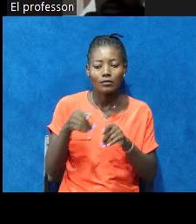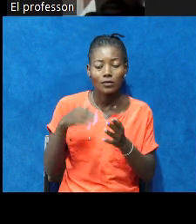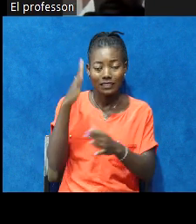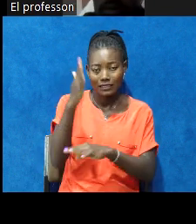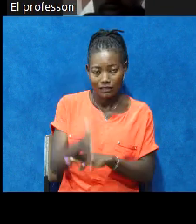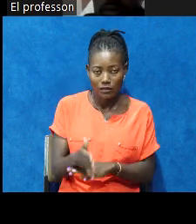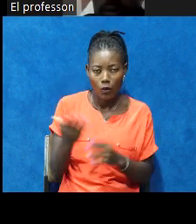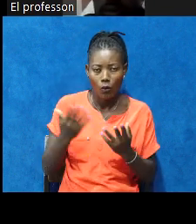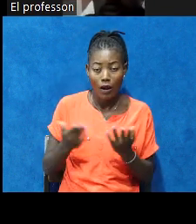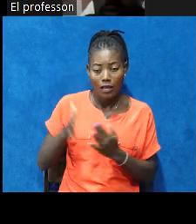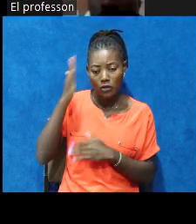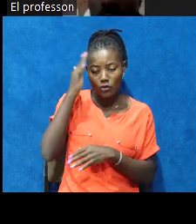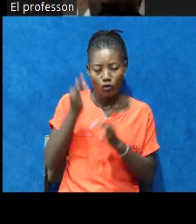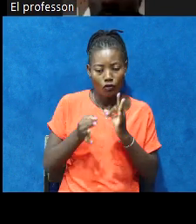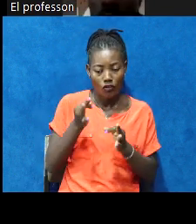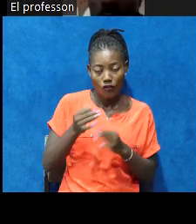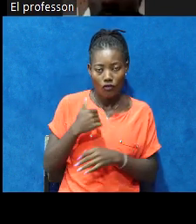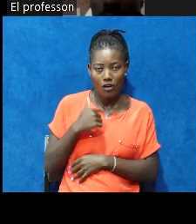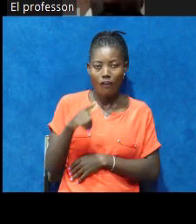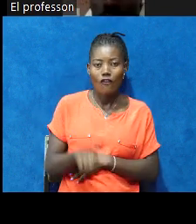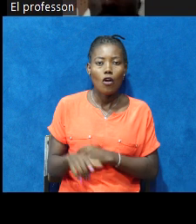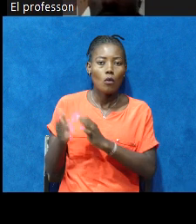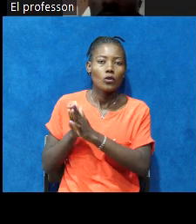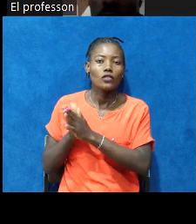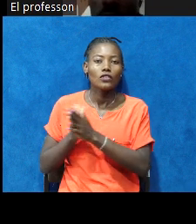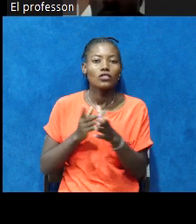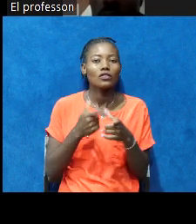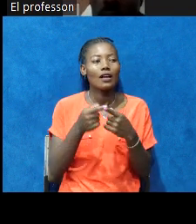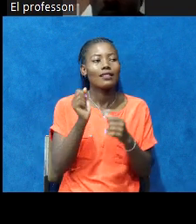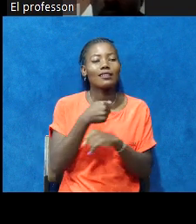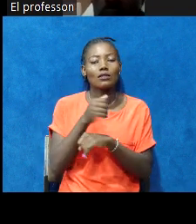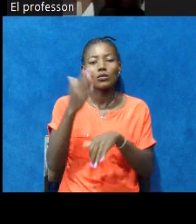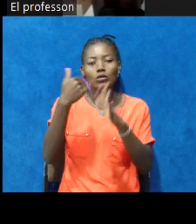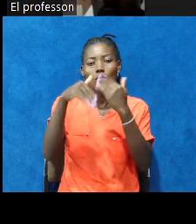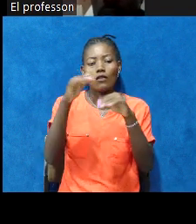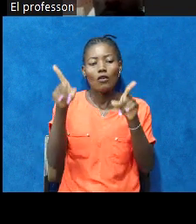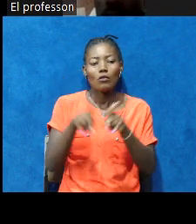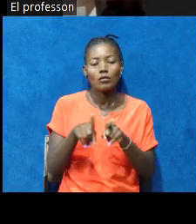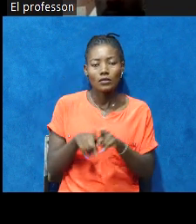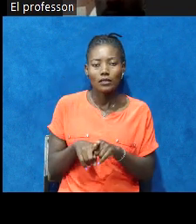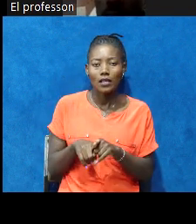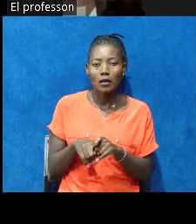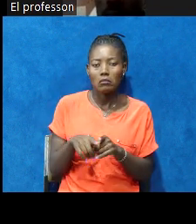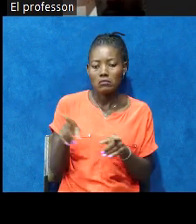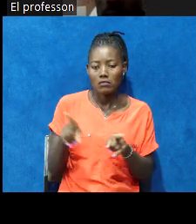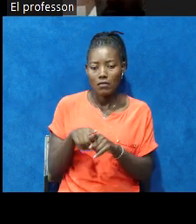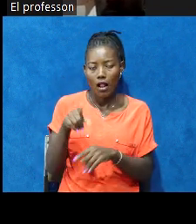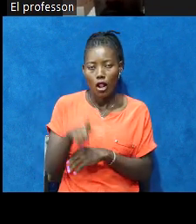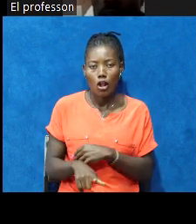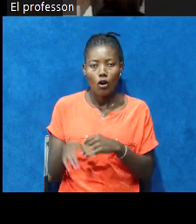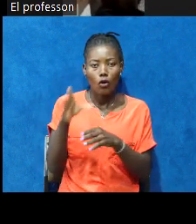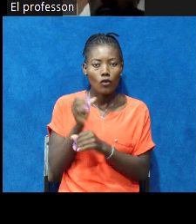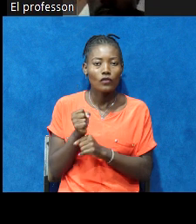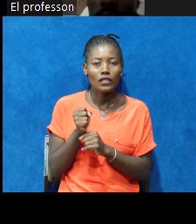pretty straightforward, where, you know, if you have low motivation, you will not perform as well as you would like to. Even low